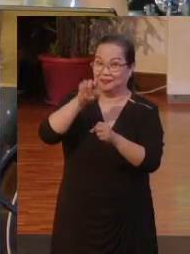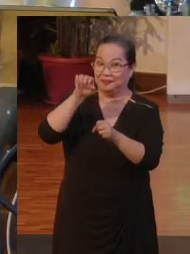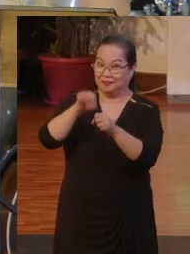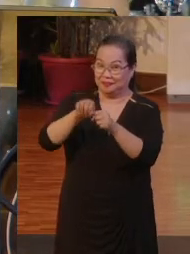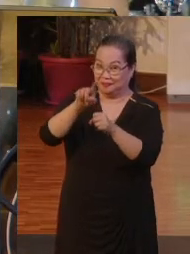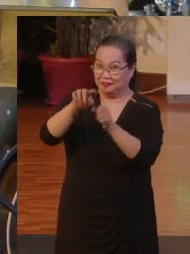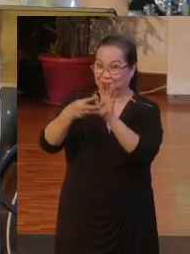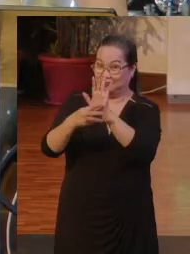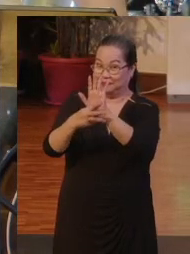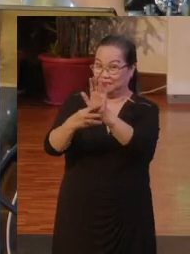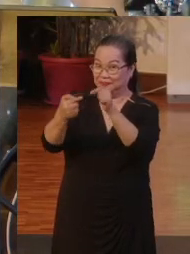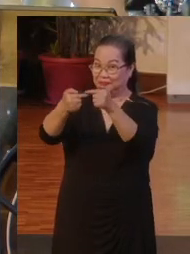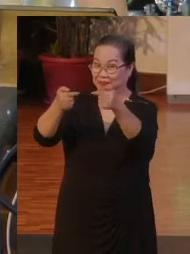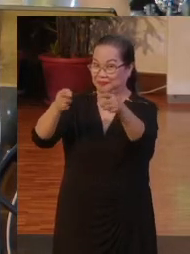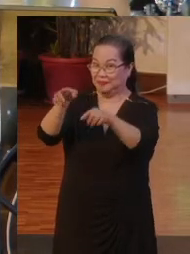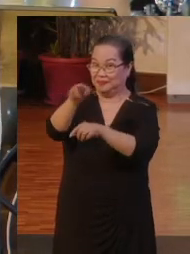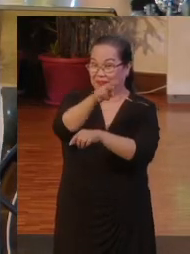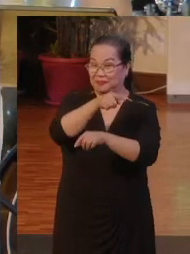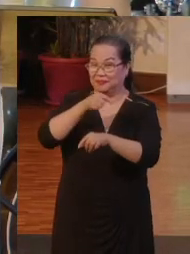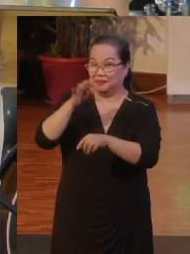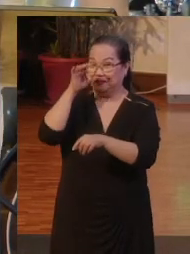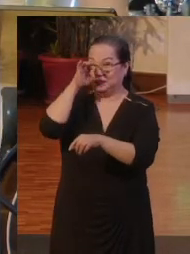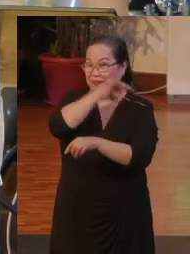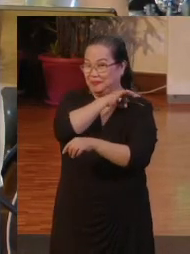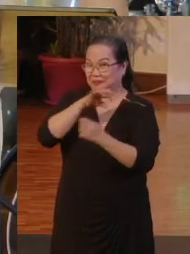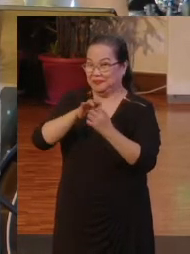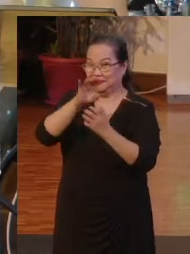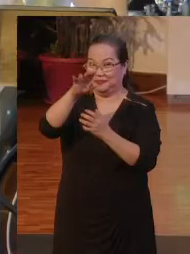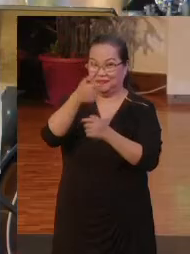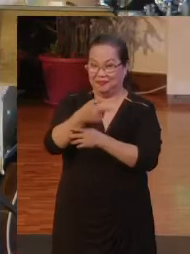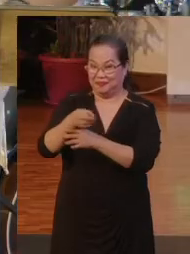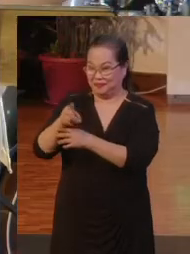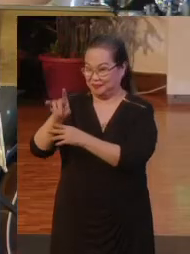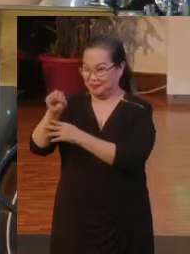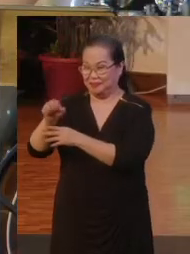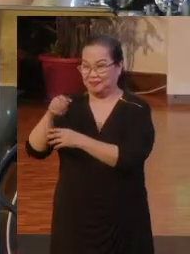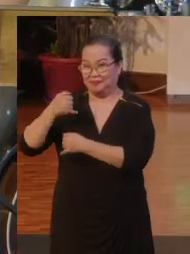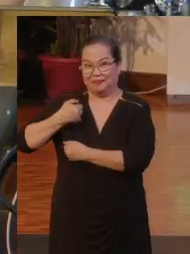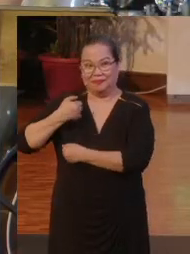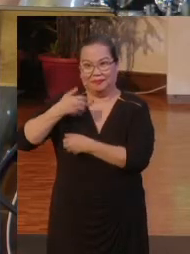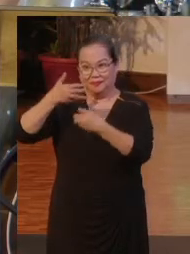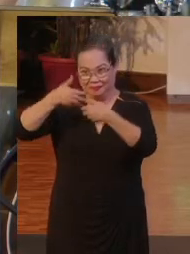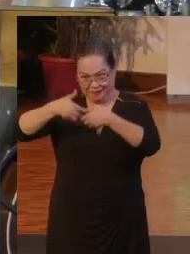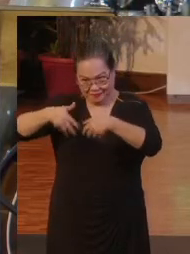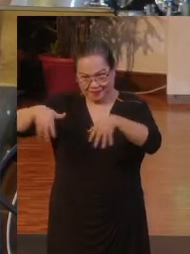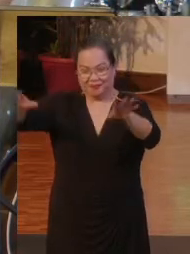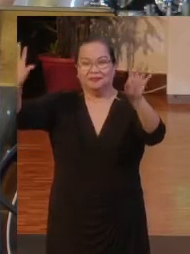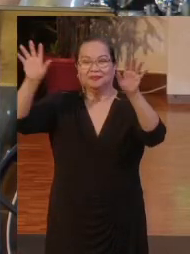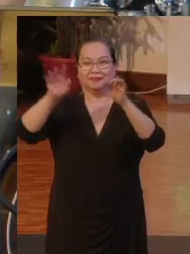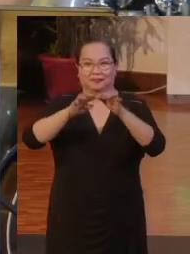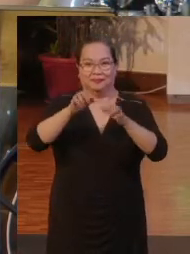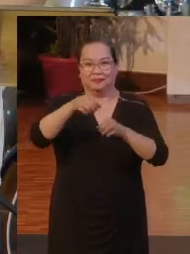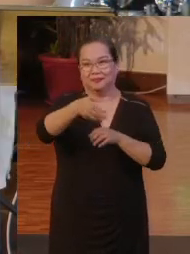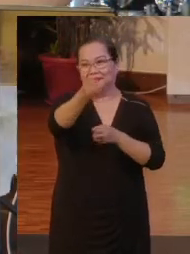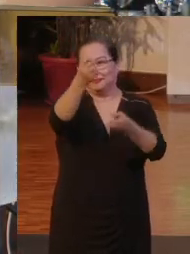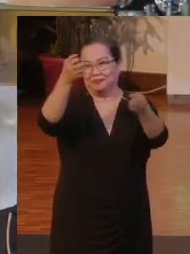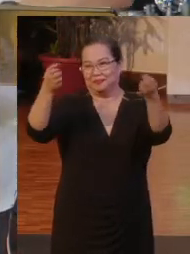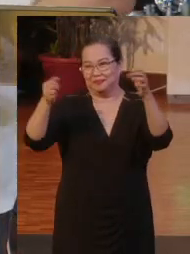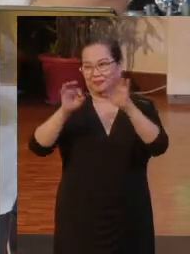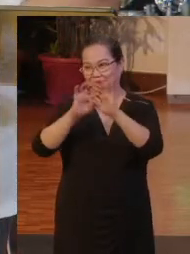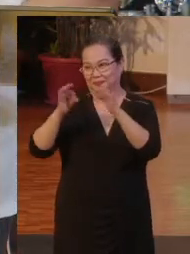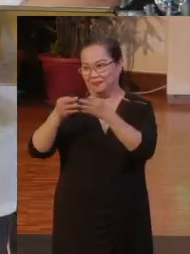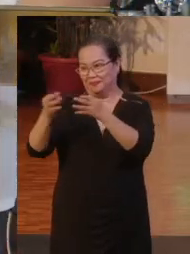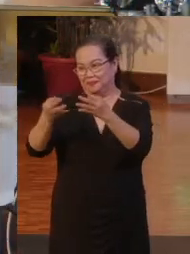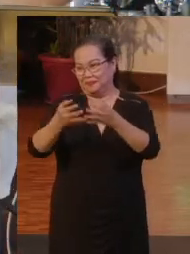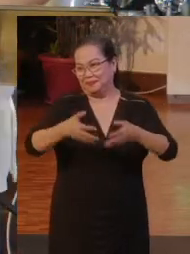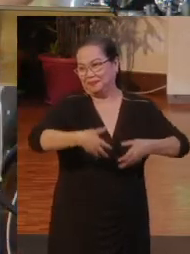witness against you, lest you deal falsely with your God. So Joshua sent the people away, every man to his